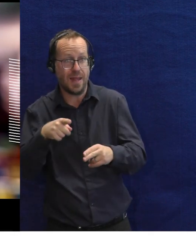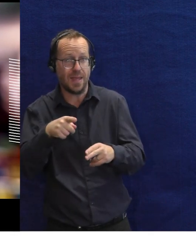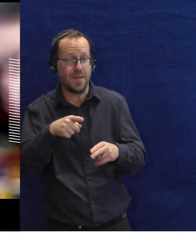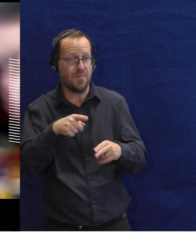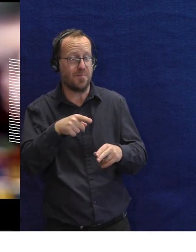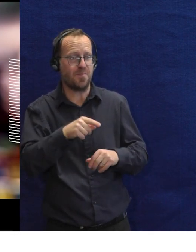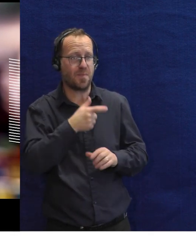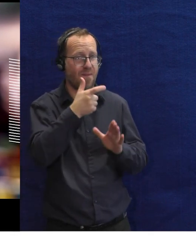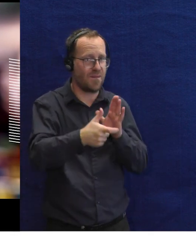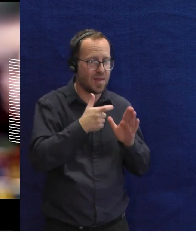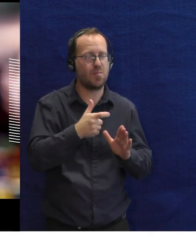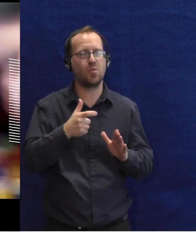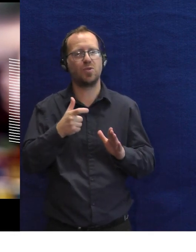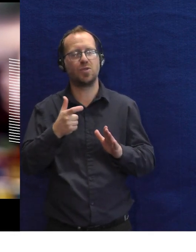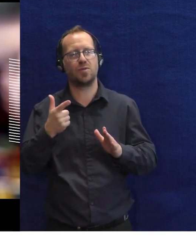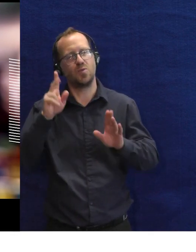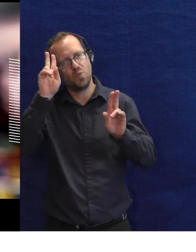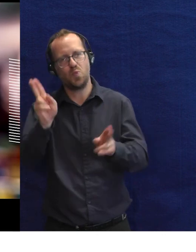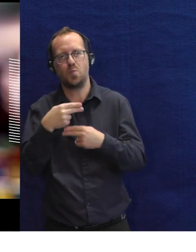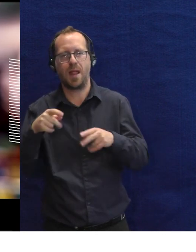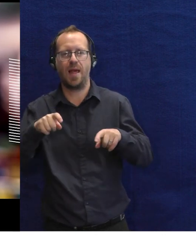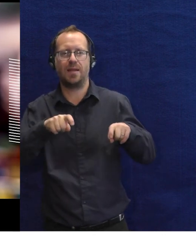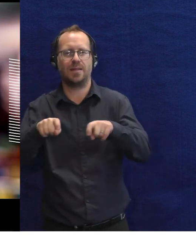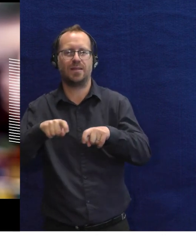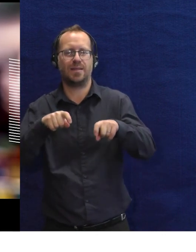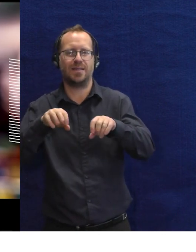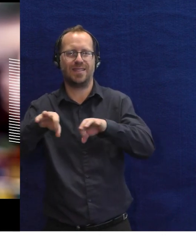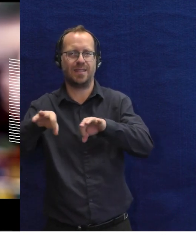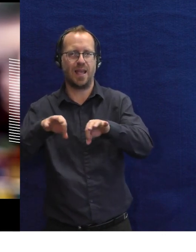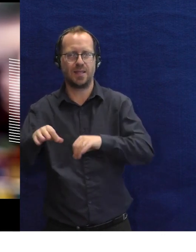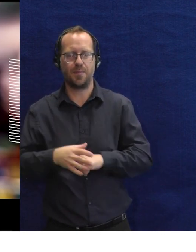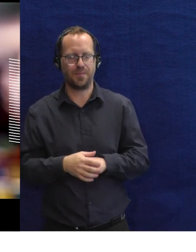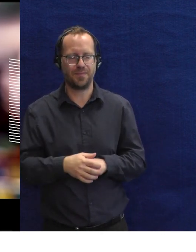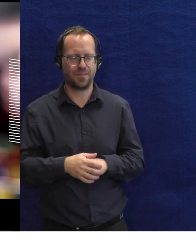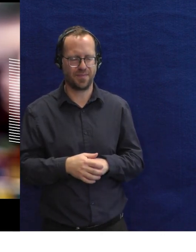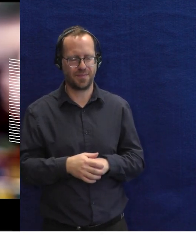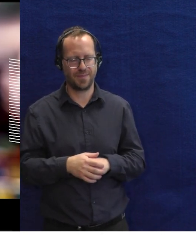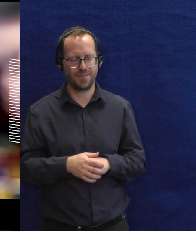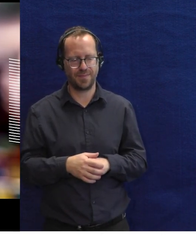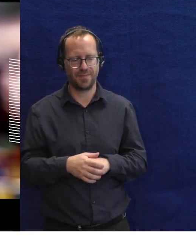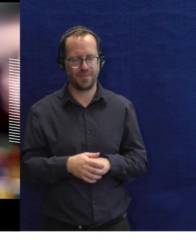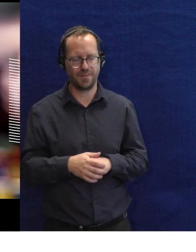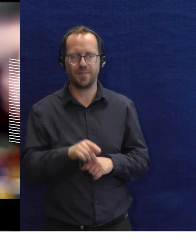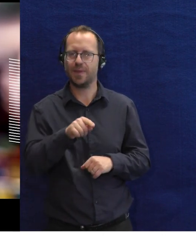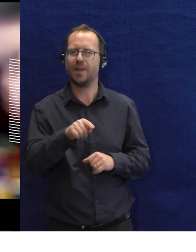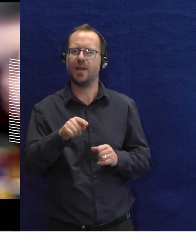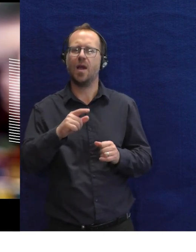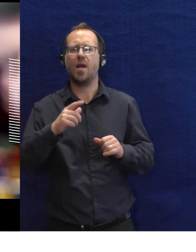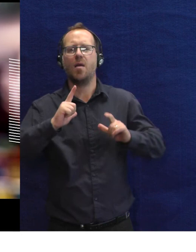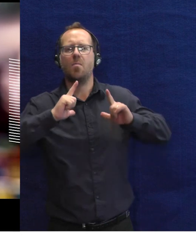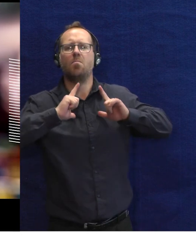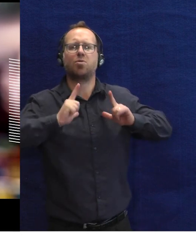record is not that pretty, and I didn't want this morning to contact a professional recorder, so I used the